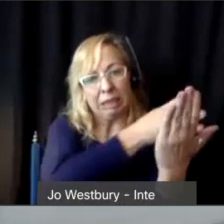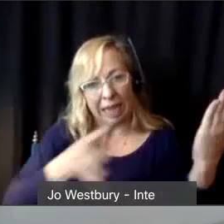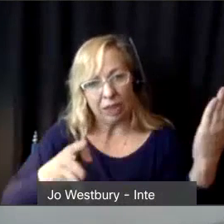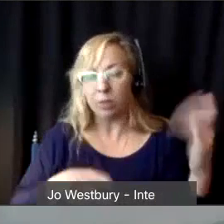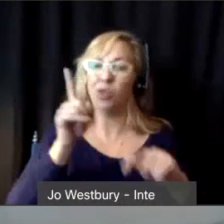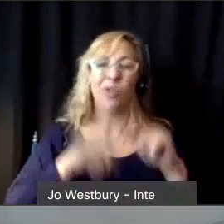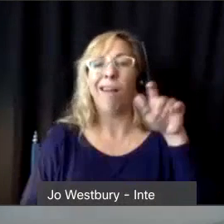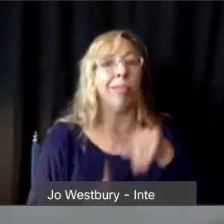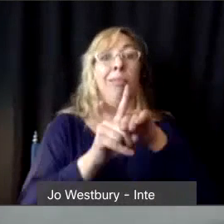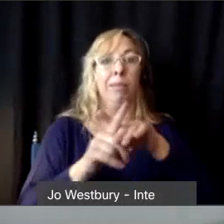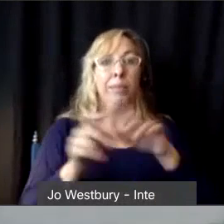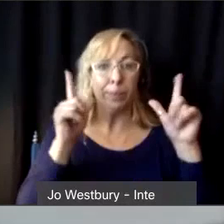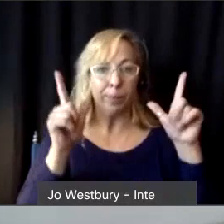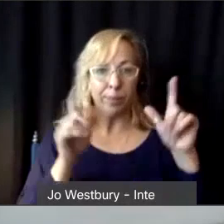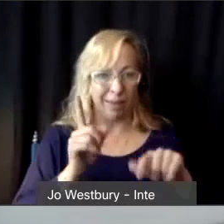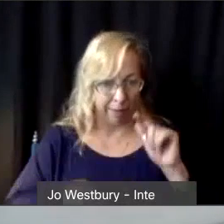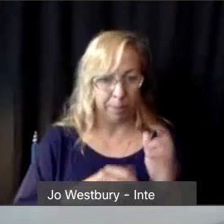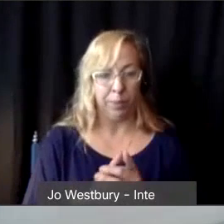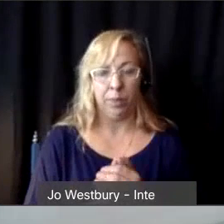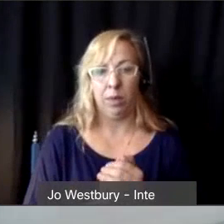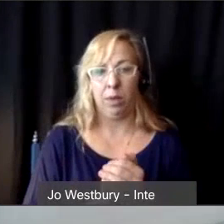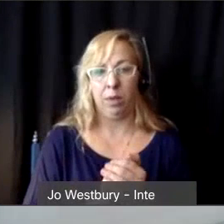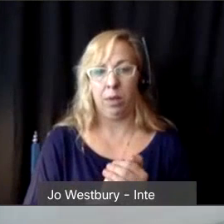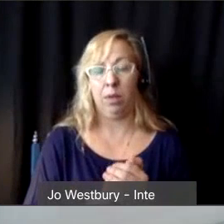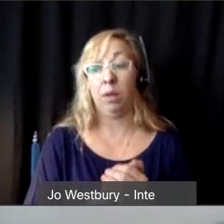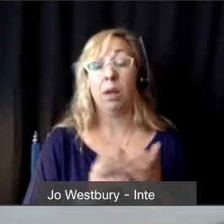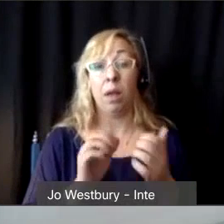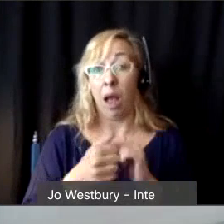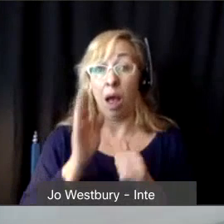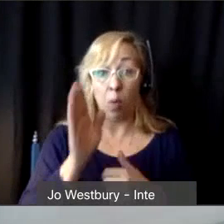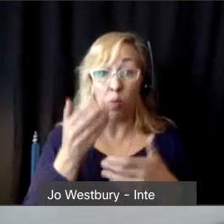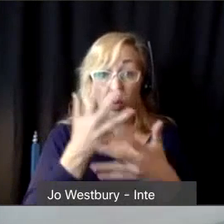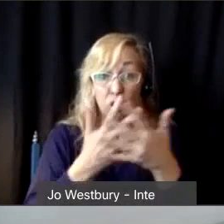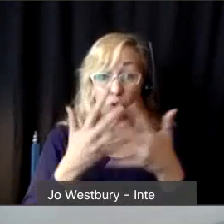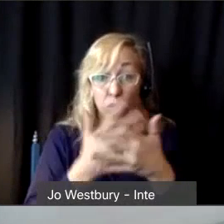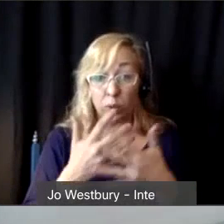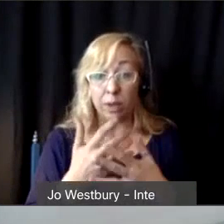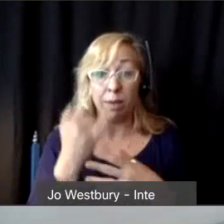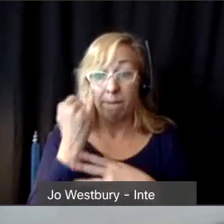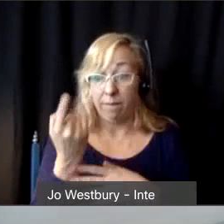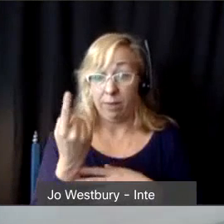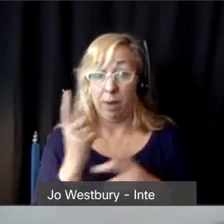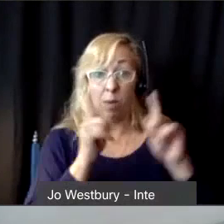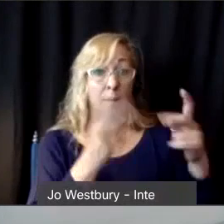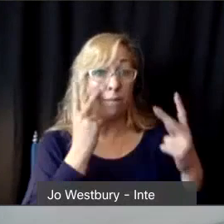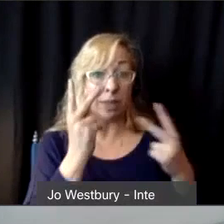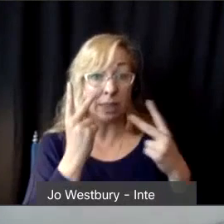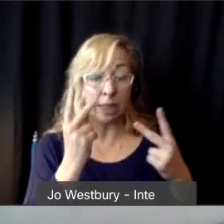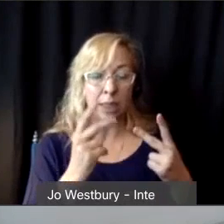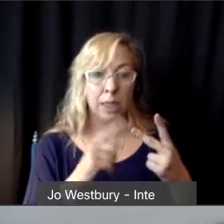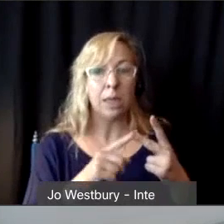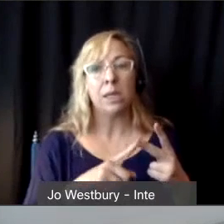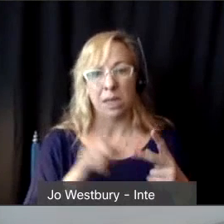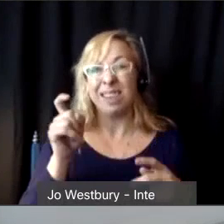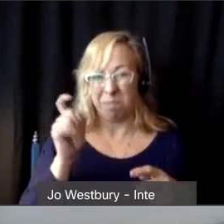drop-in visits. And the screening that occurs for visitors who come to the home needs